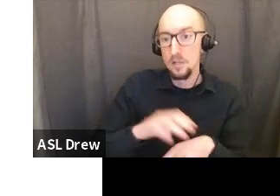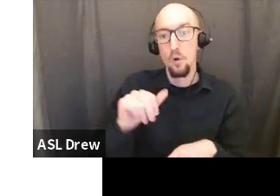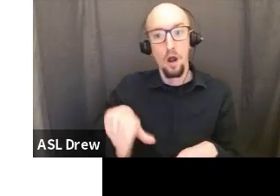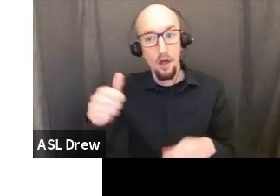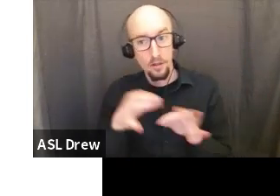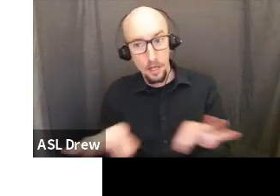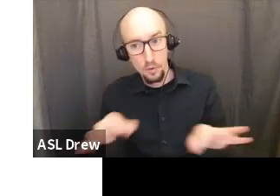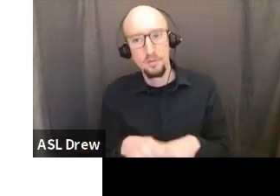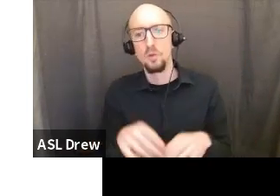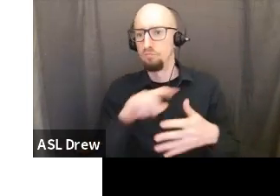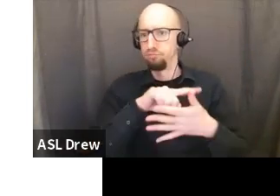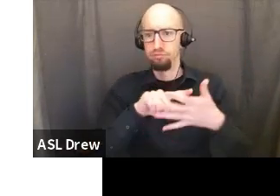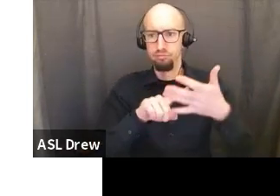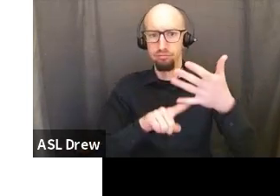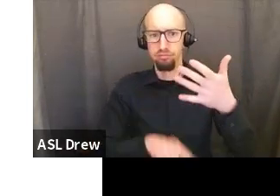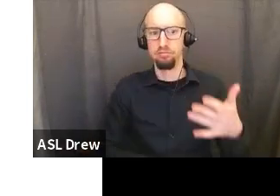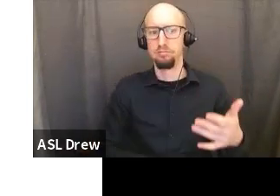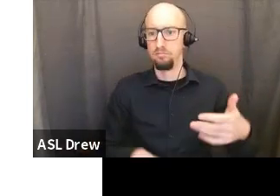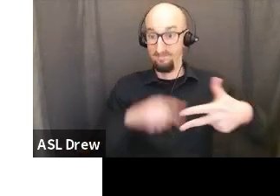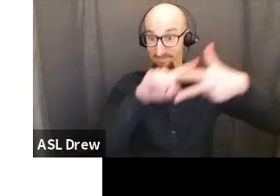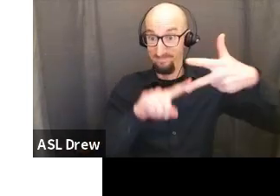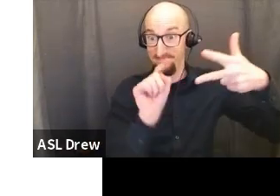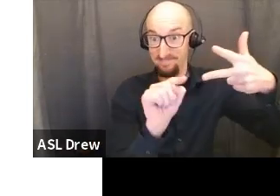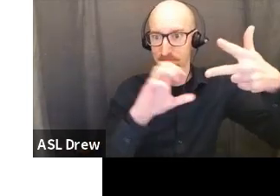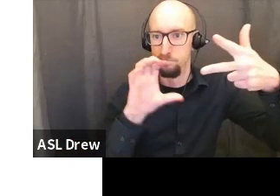So this is meant to,